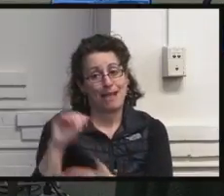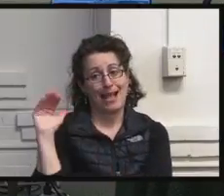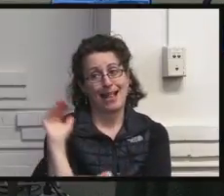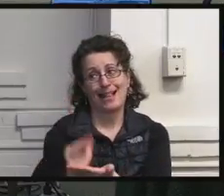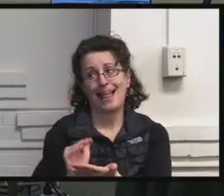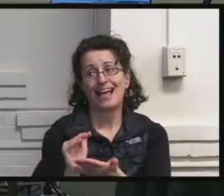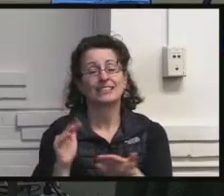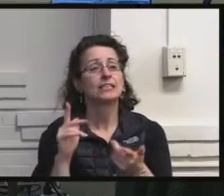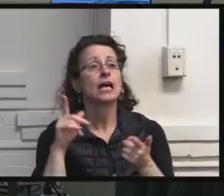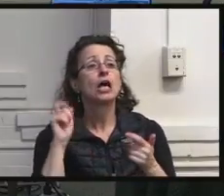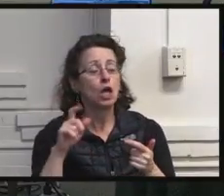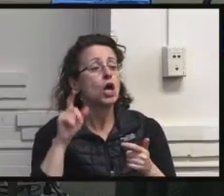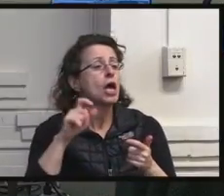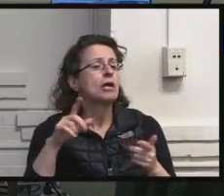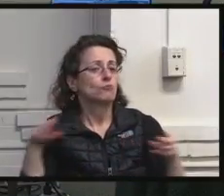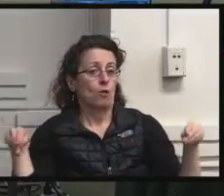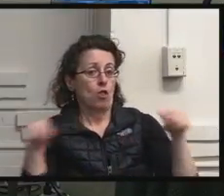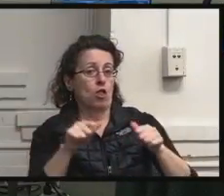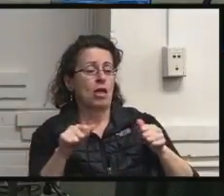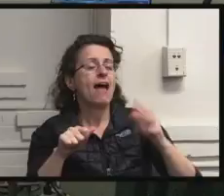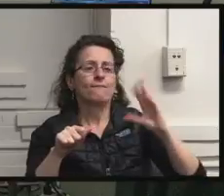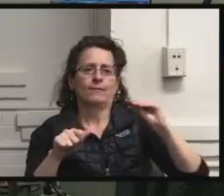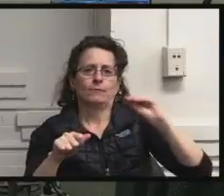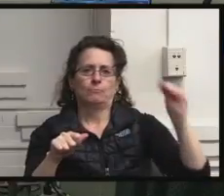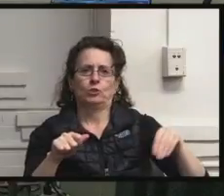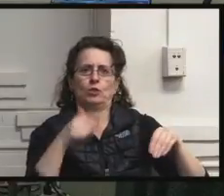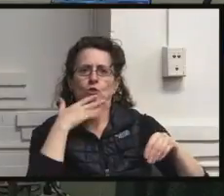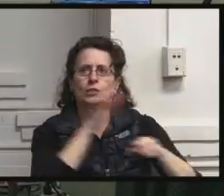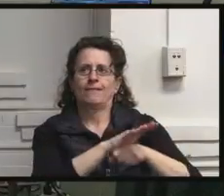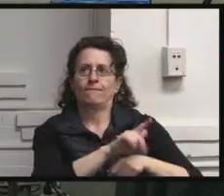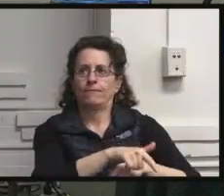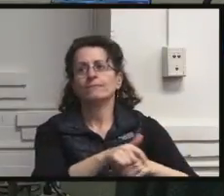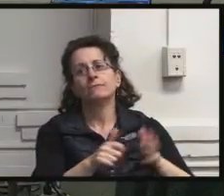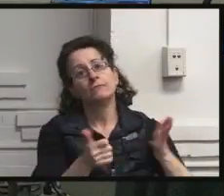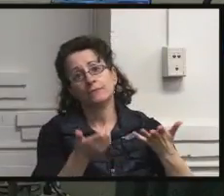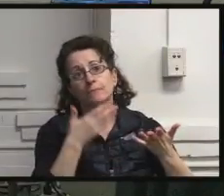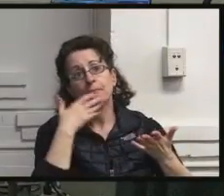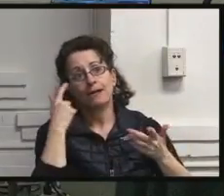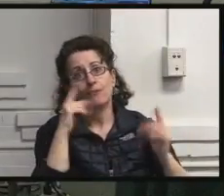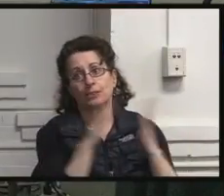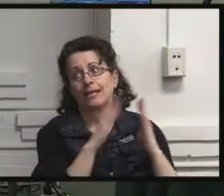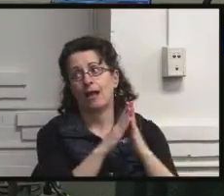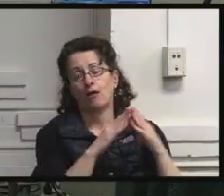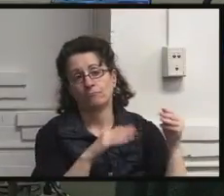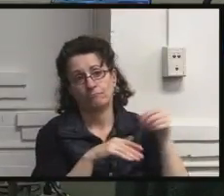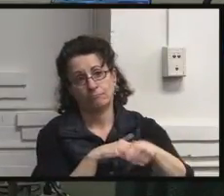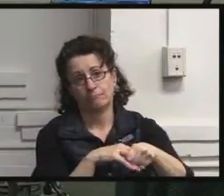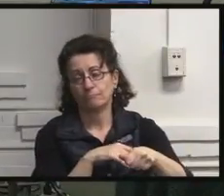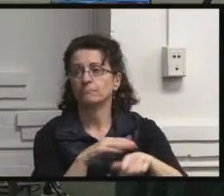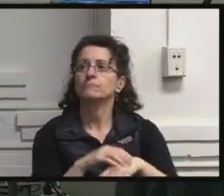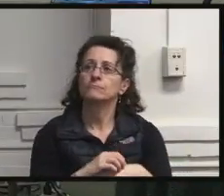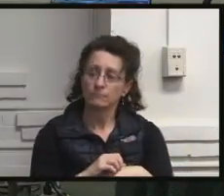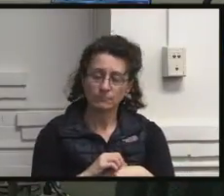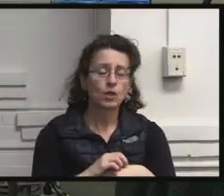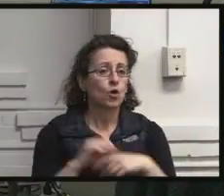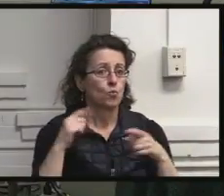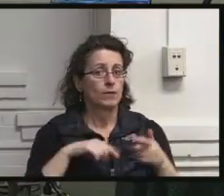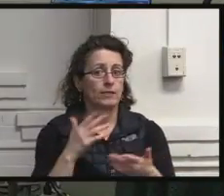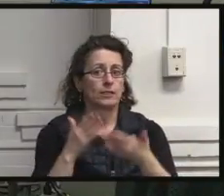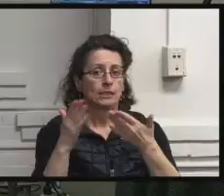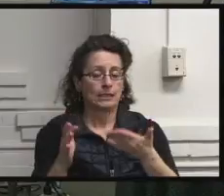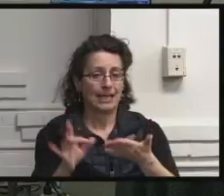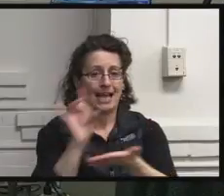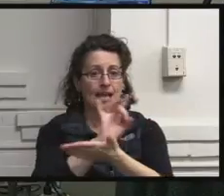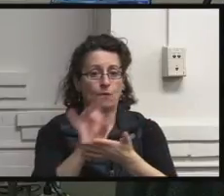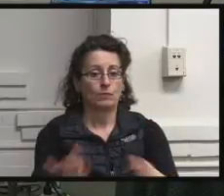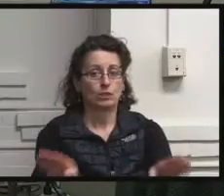much towards the total costs. So the road closure that we considered is 8 weeks with a